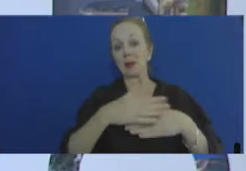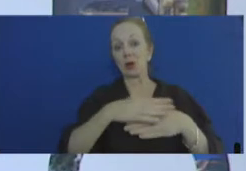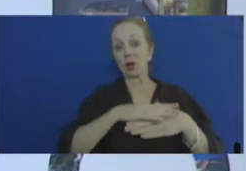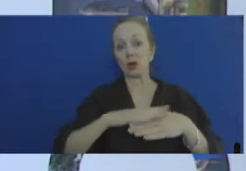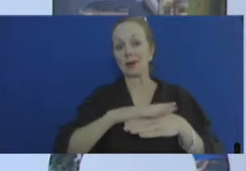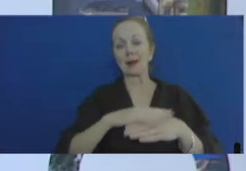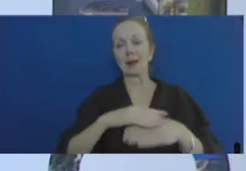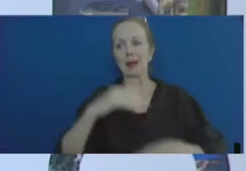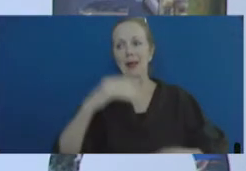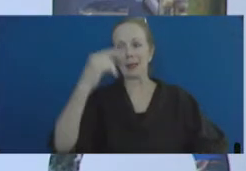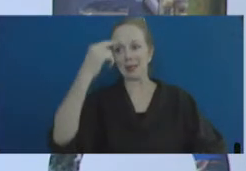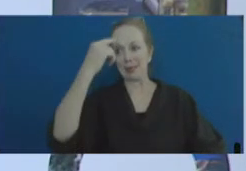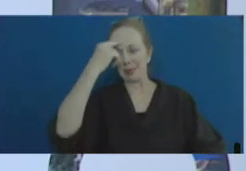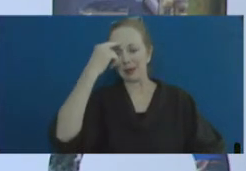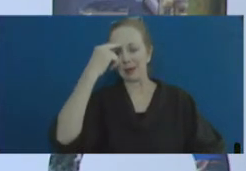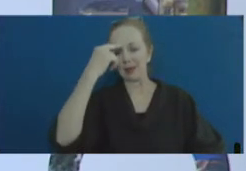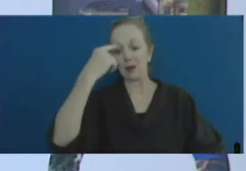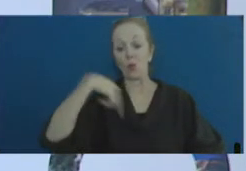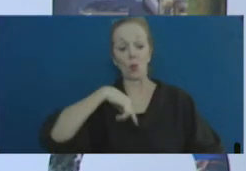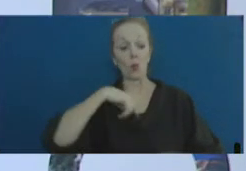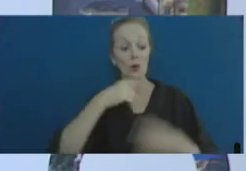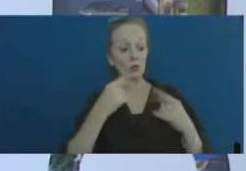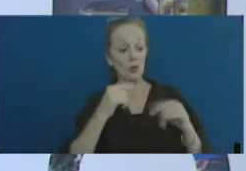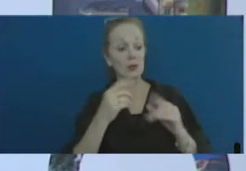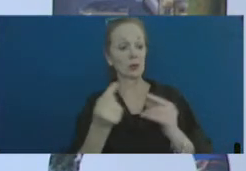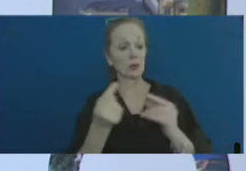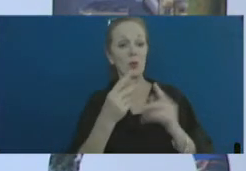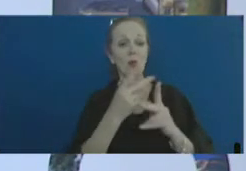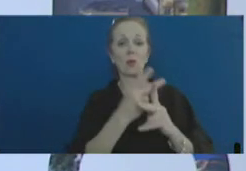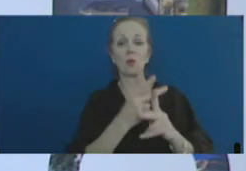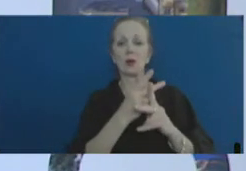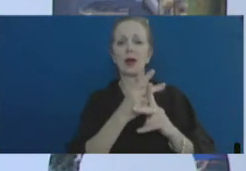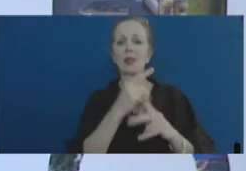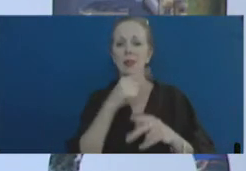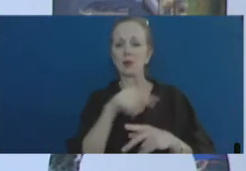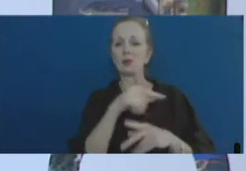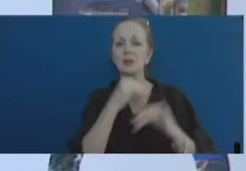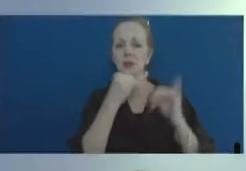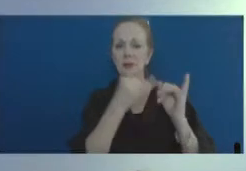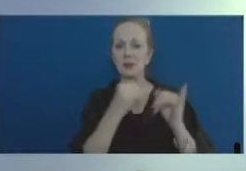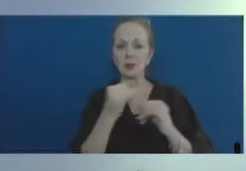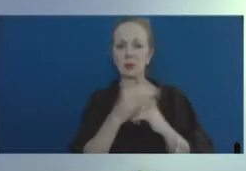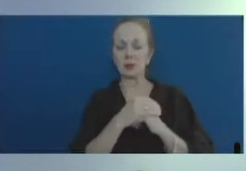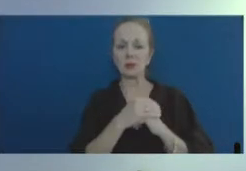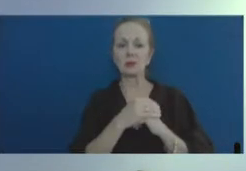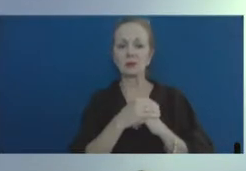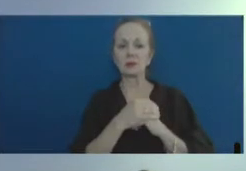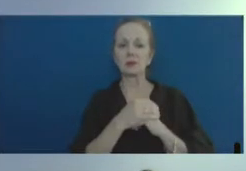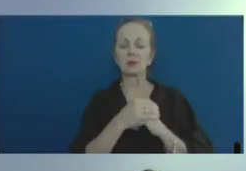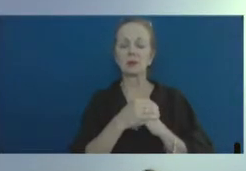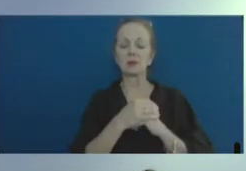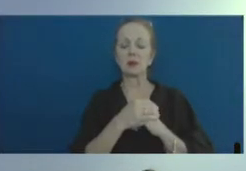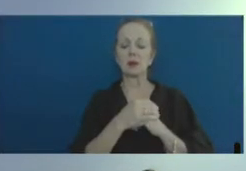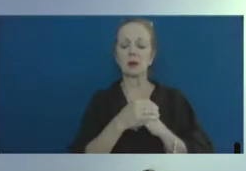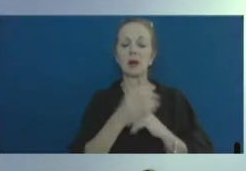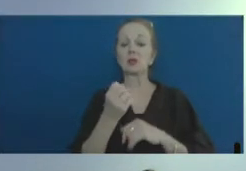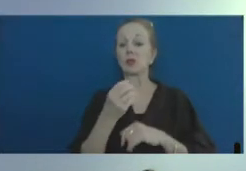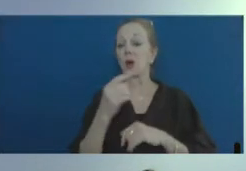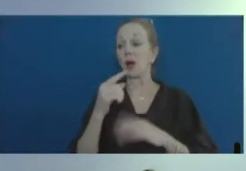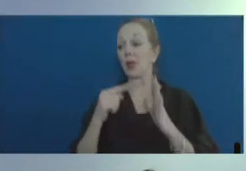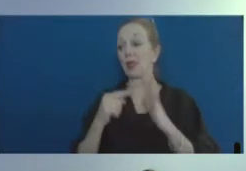I think what we're trying to do is make sure that we're protecting those individuals. So this will be discussed in the